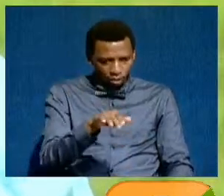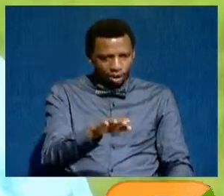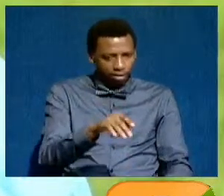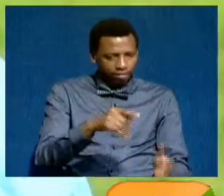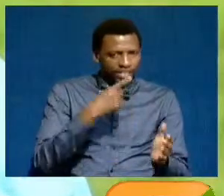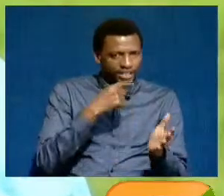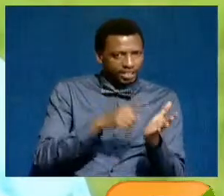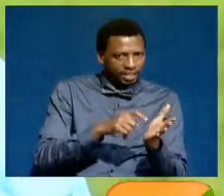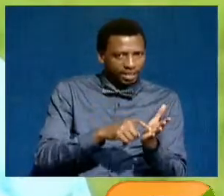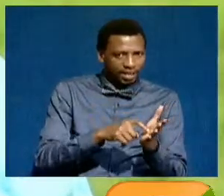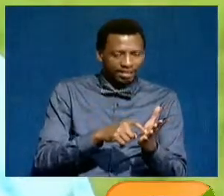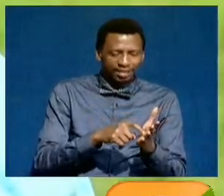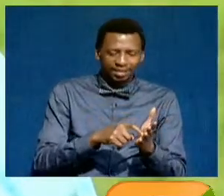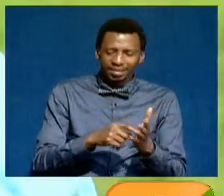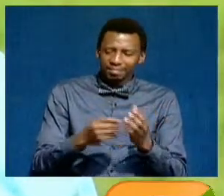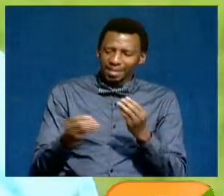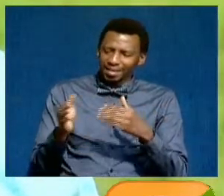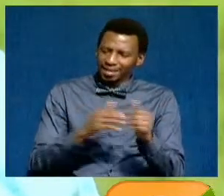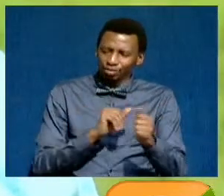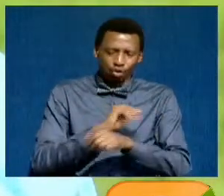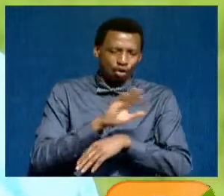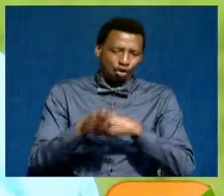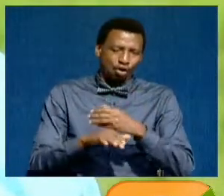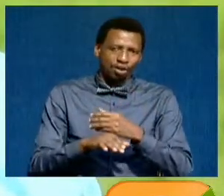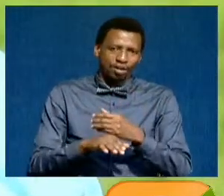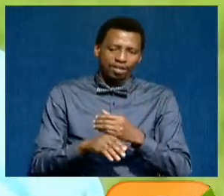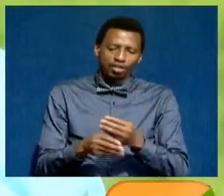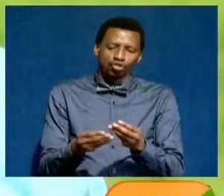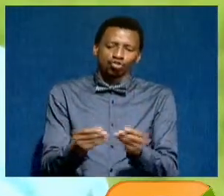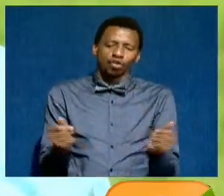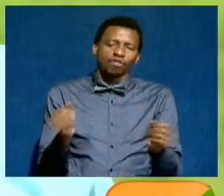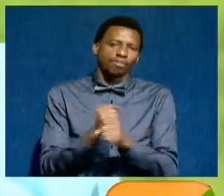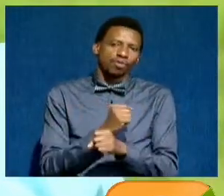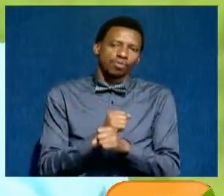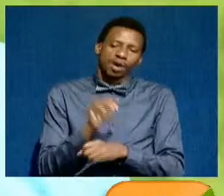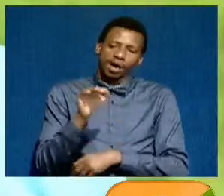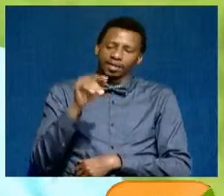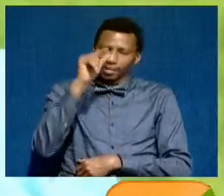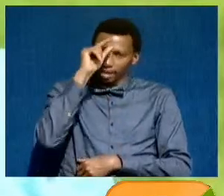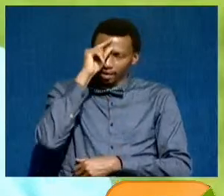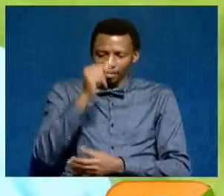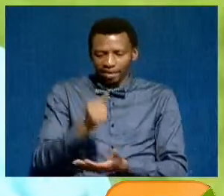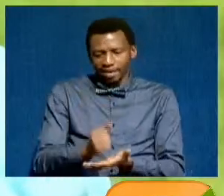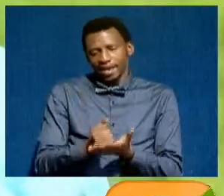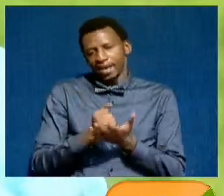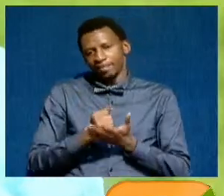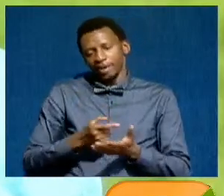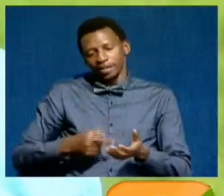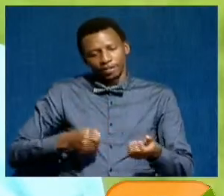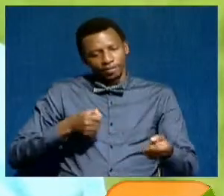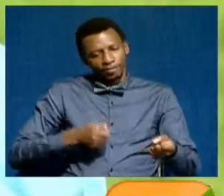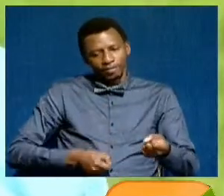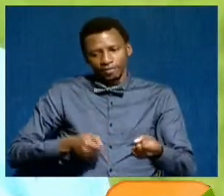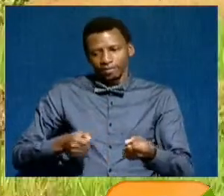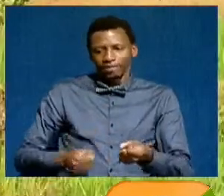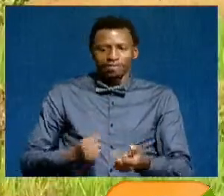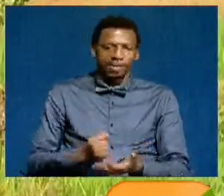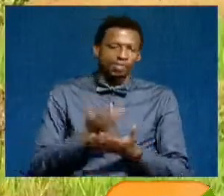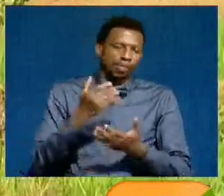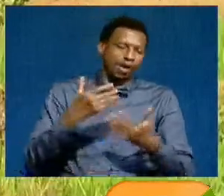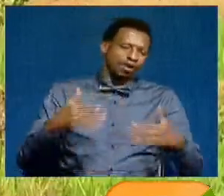hakuna dawa. Sasa kama ni kusaidiwa serikali naweza tusaidia na dawa, tunangeza furahi juu ya sara ni kumbwa